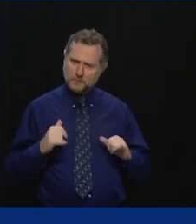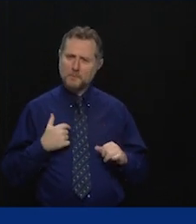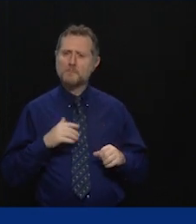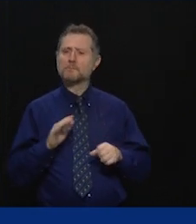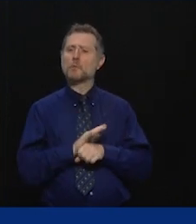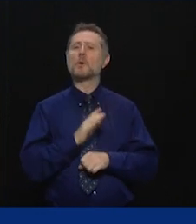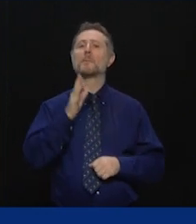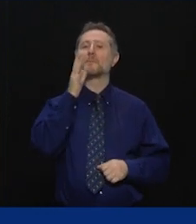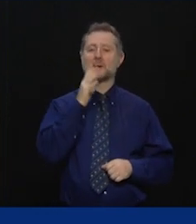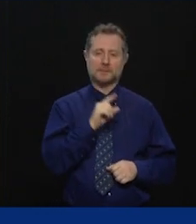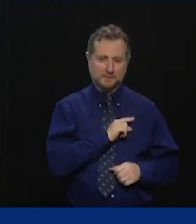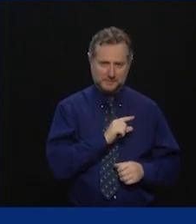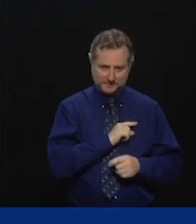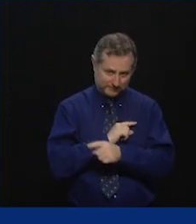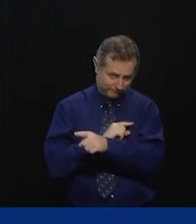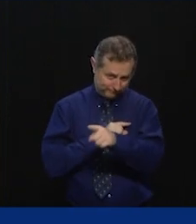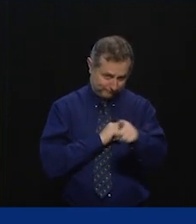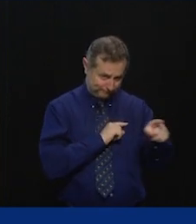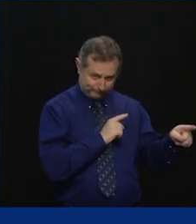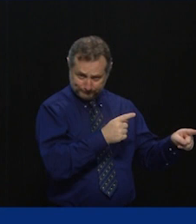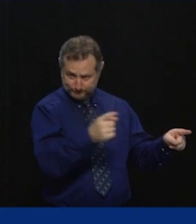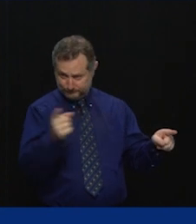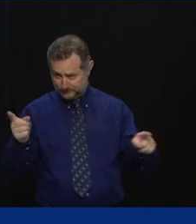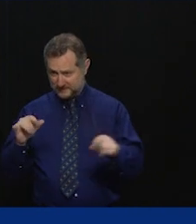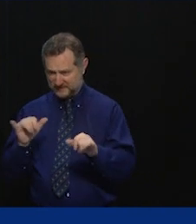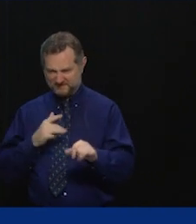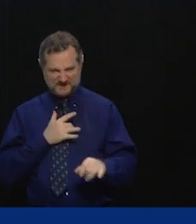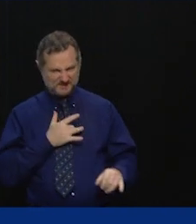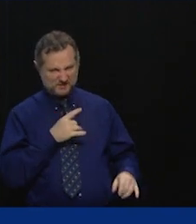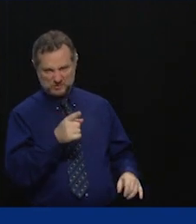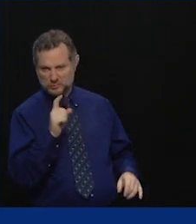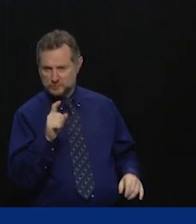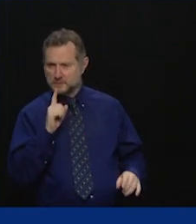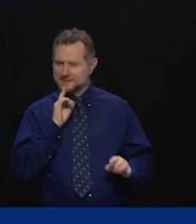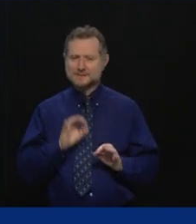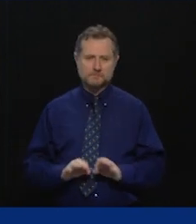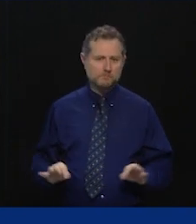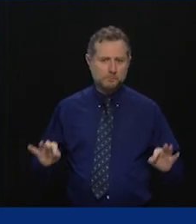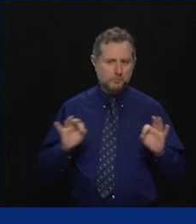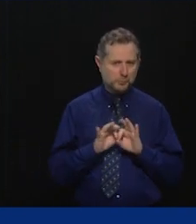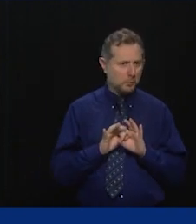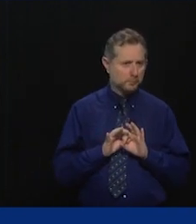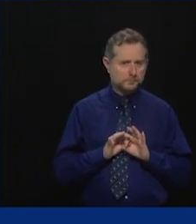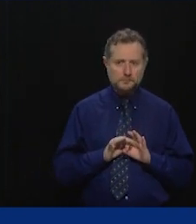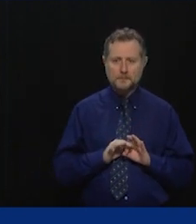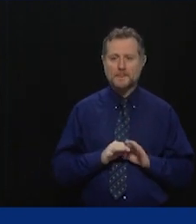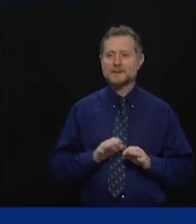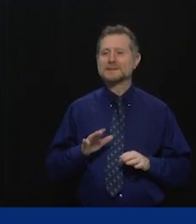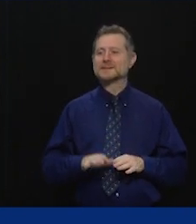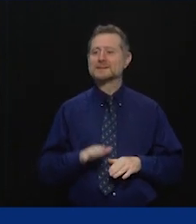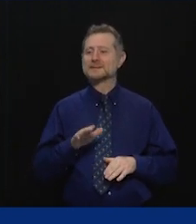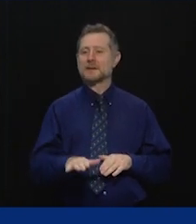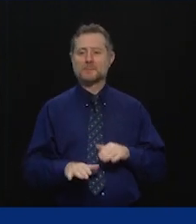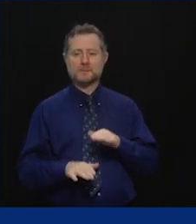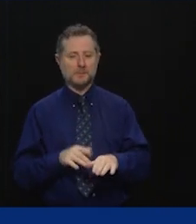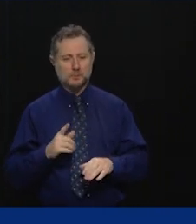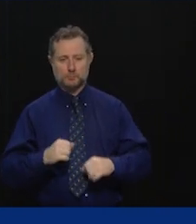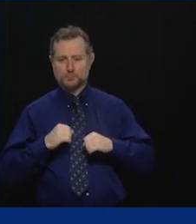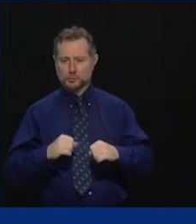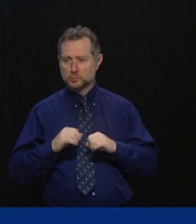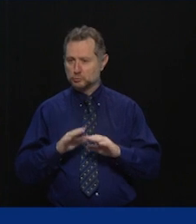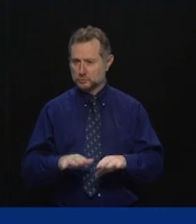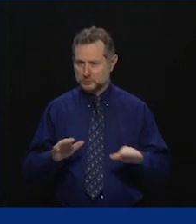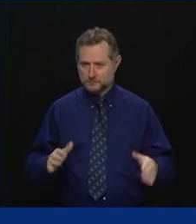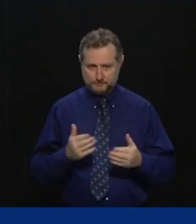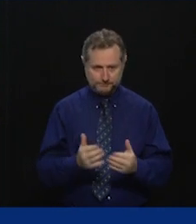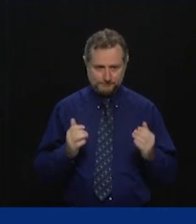guilt on moms now, letting you know that this is really an important step you can take to protect your children. And our numbers, again, are not great,